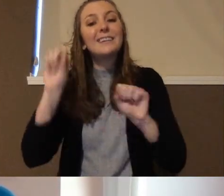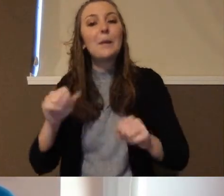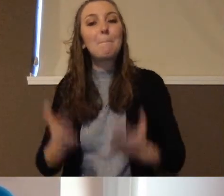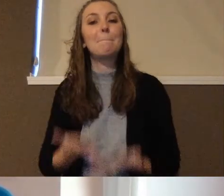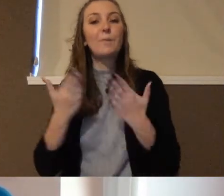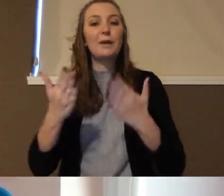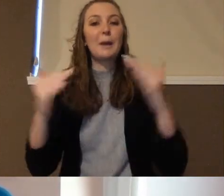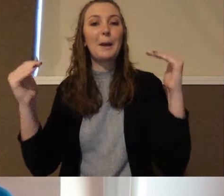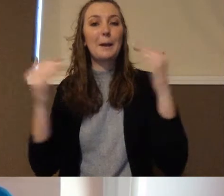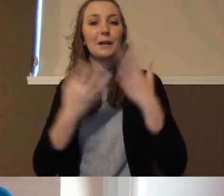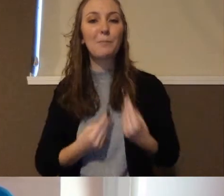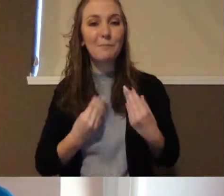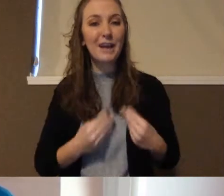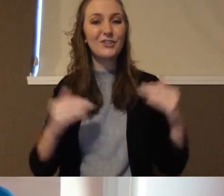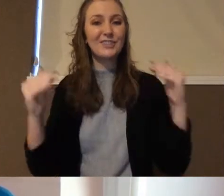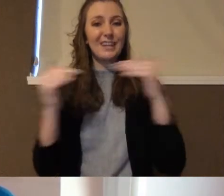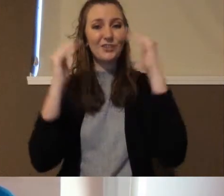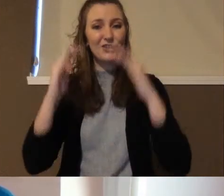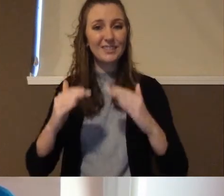time.